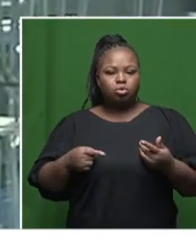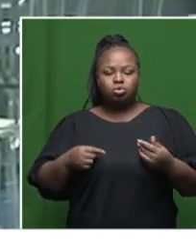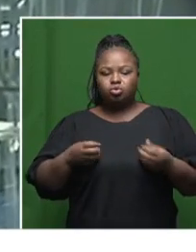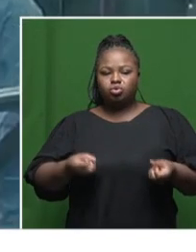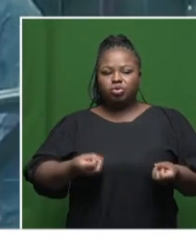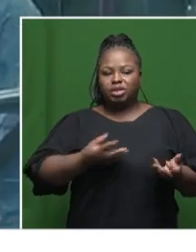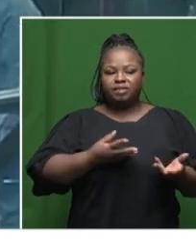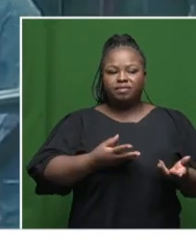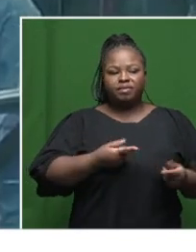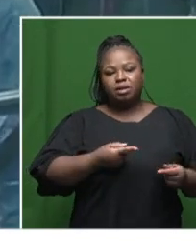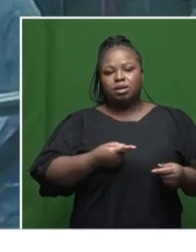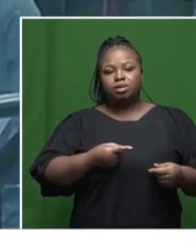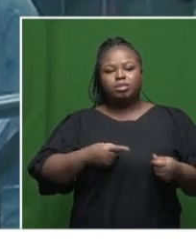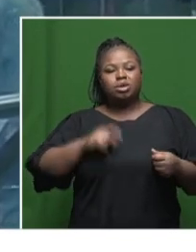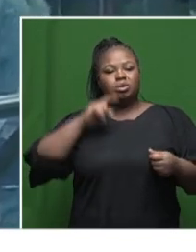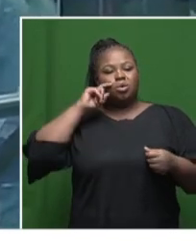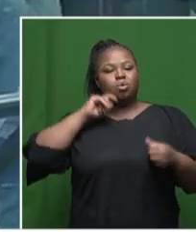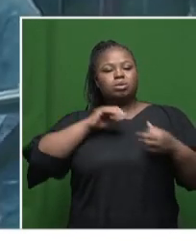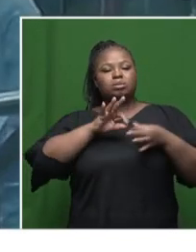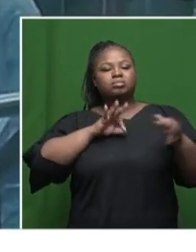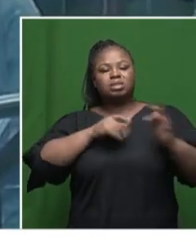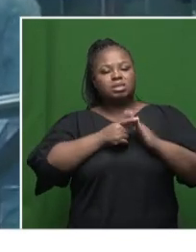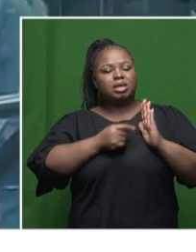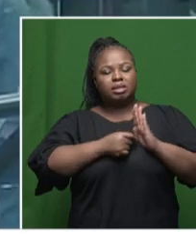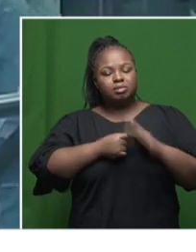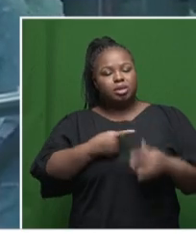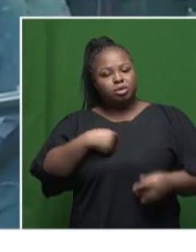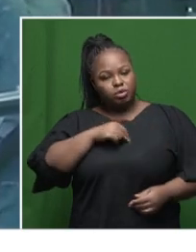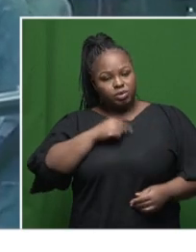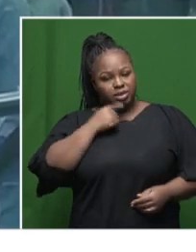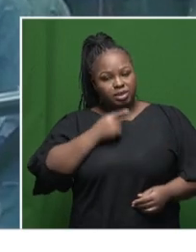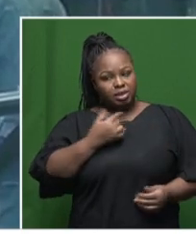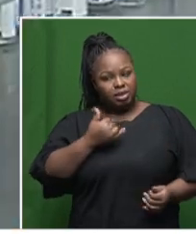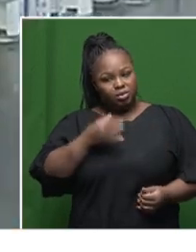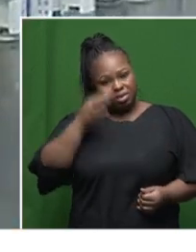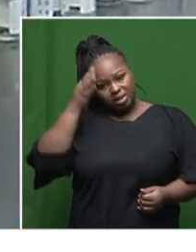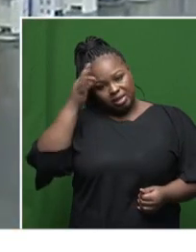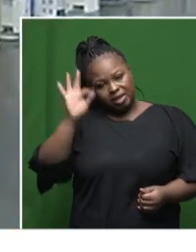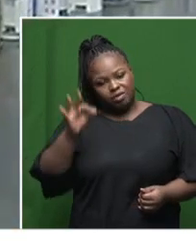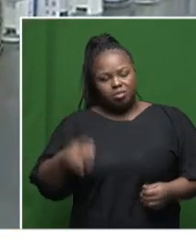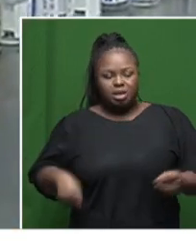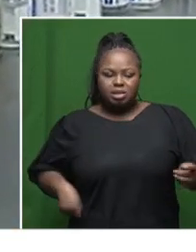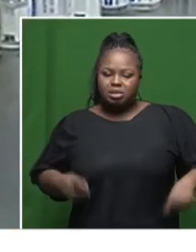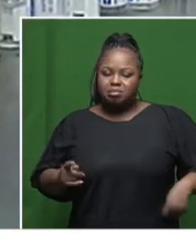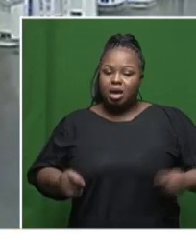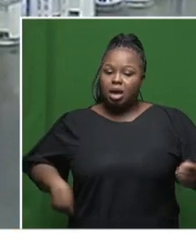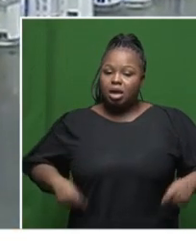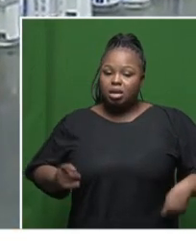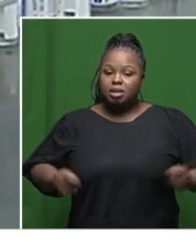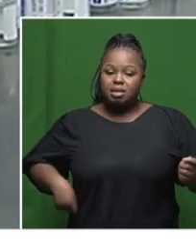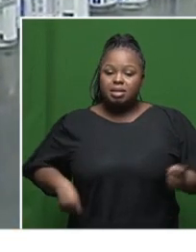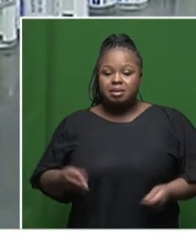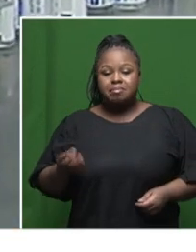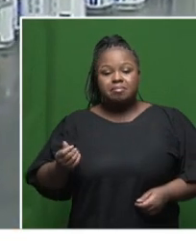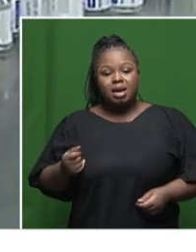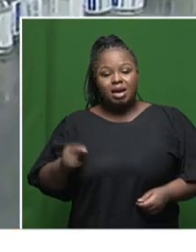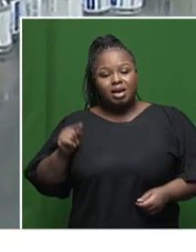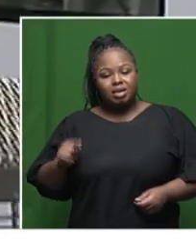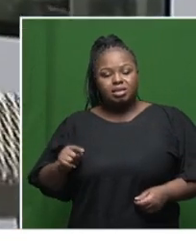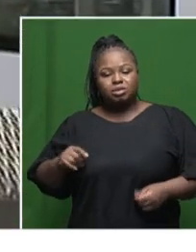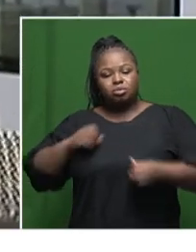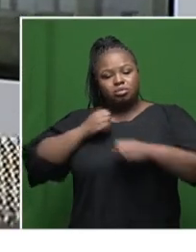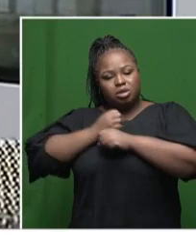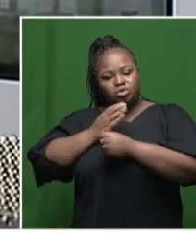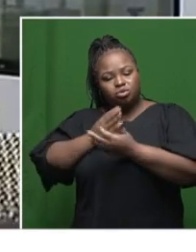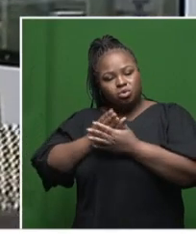our people. So we are just encouraging our people to say we can save the government, because the government spends a lot of money in these vaccines in order to save our lives